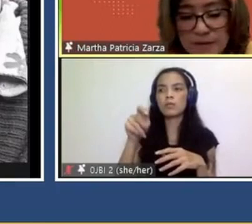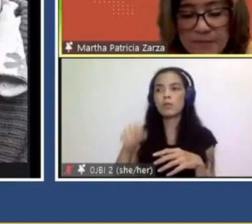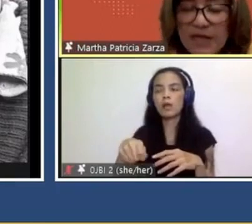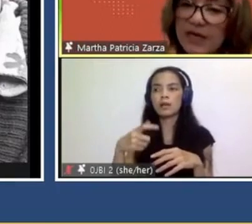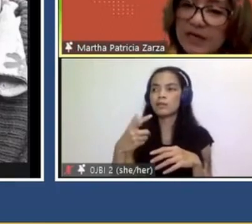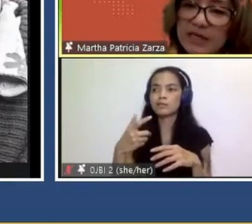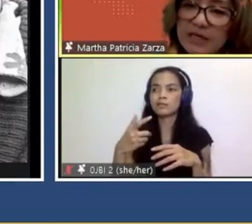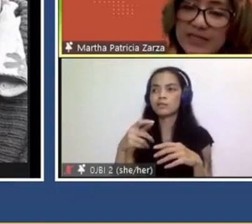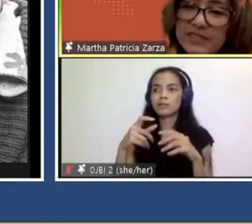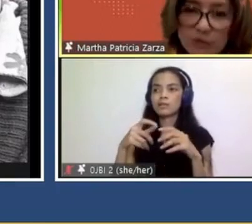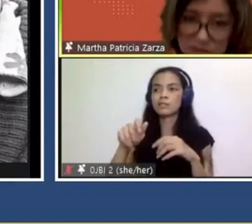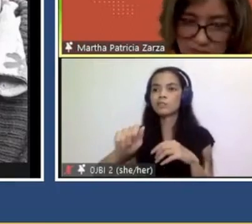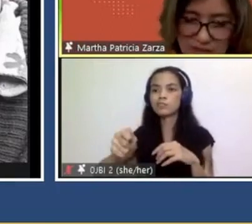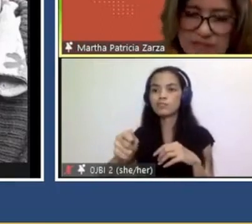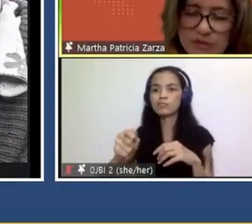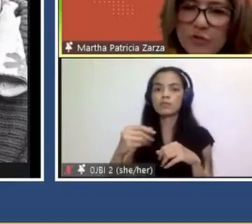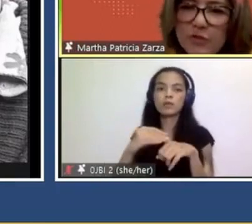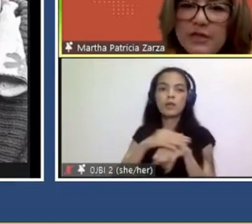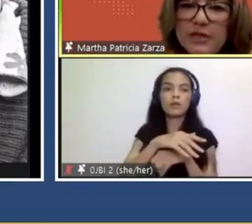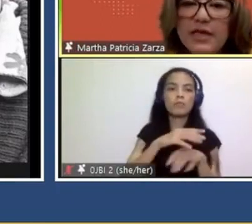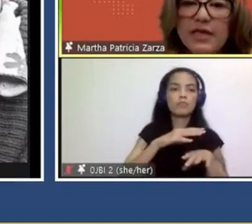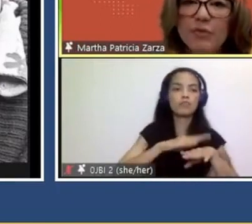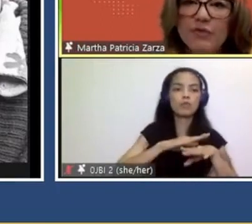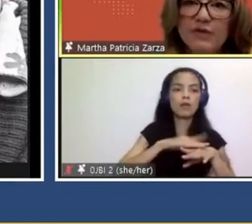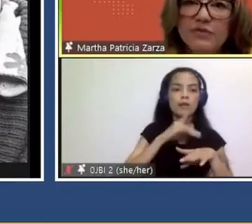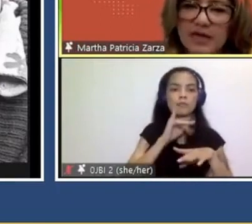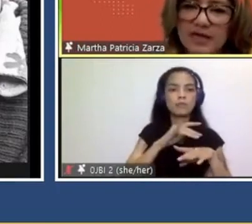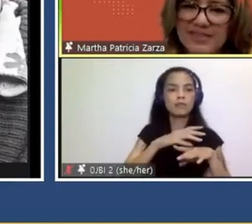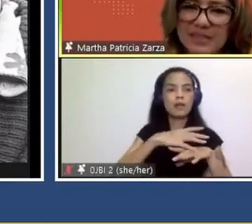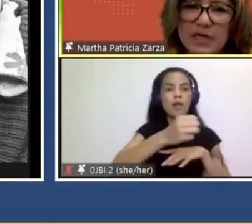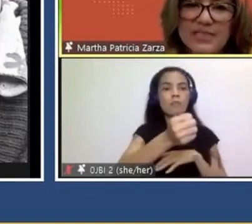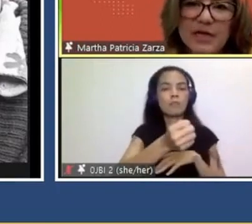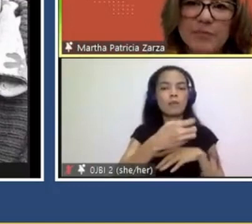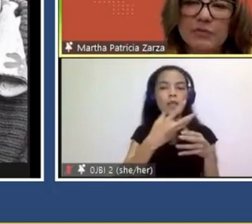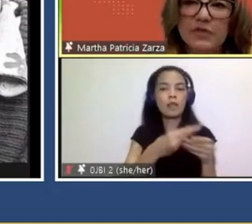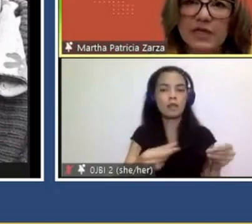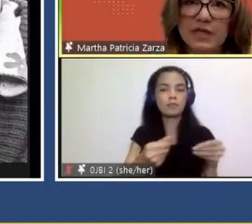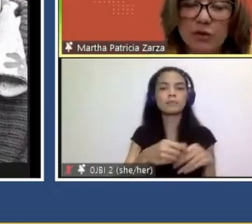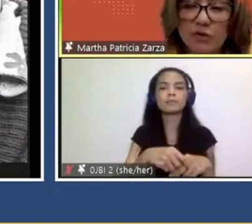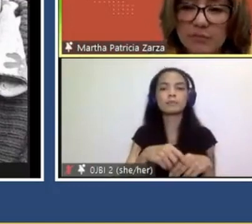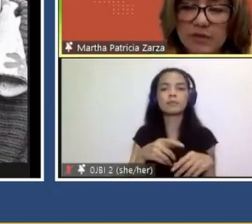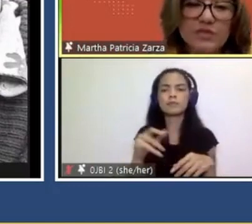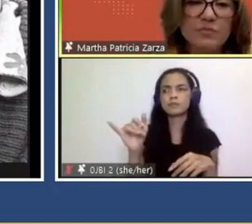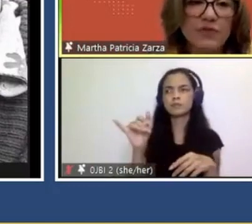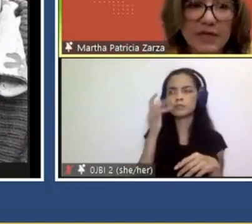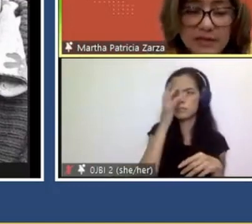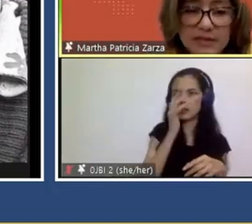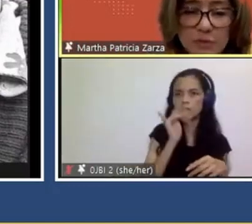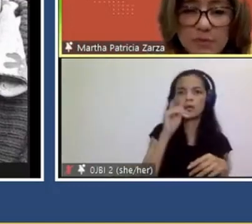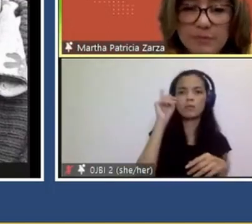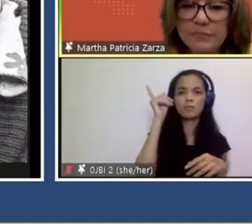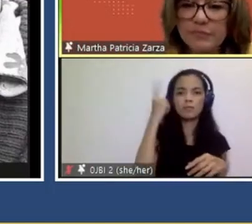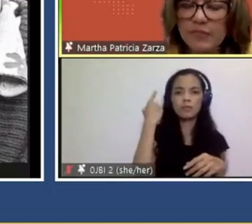this case. And in Mexico, actually in this community, we found a similar example. The government was